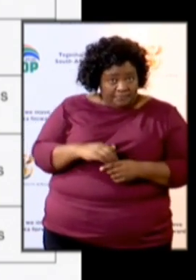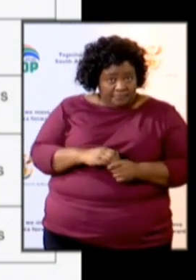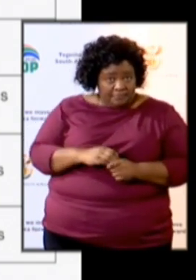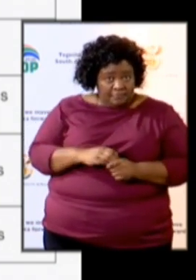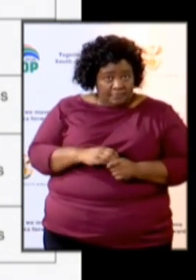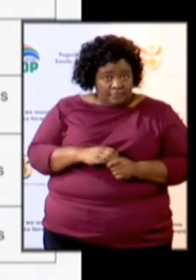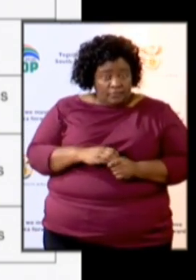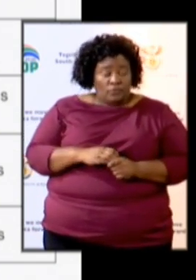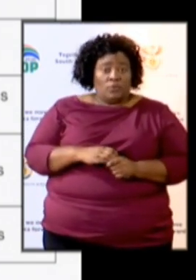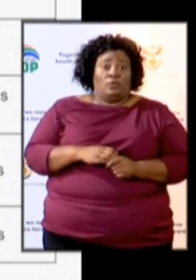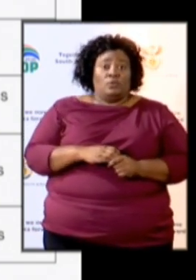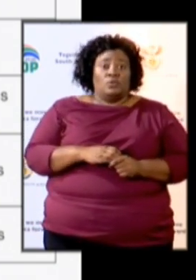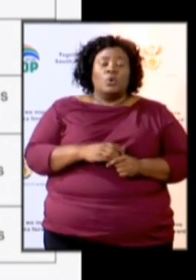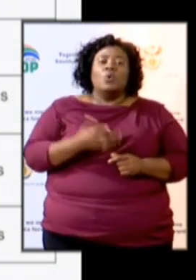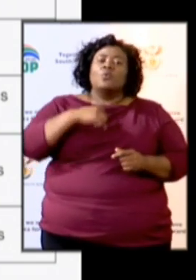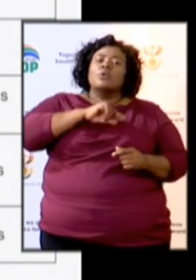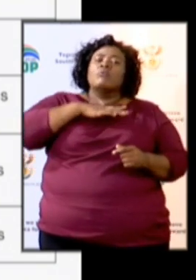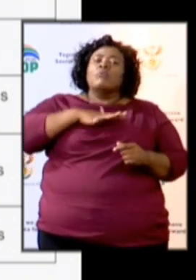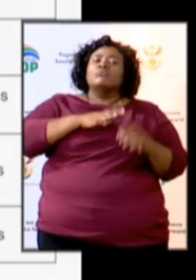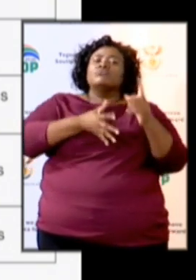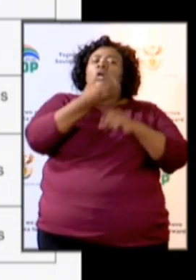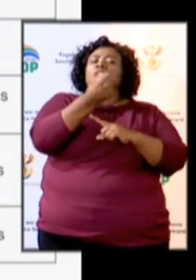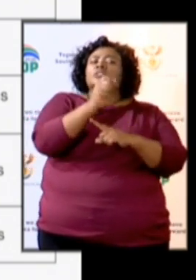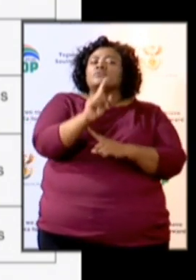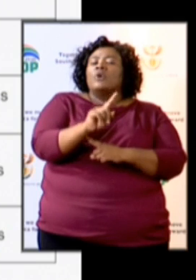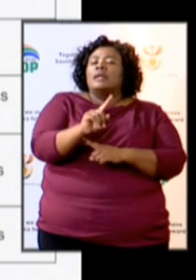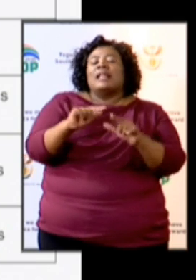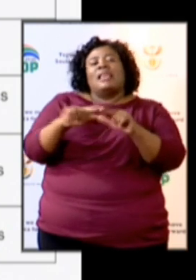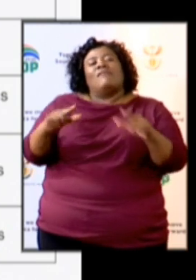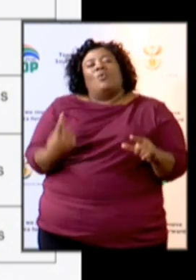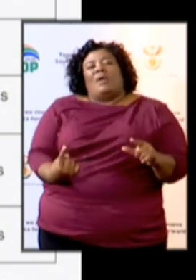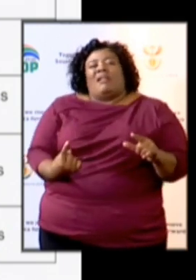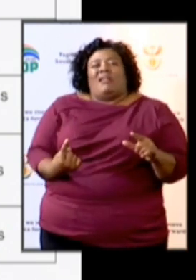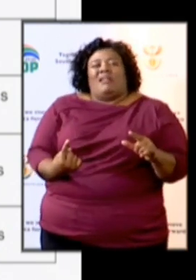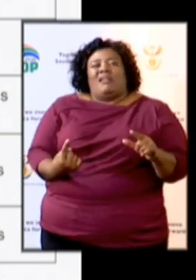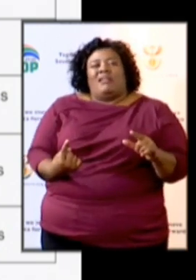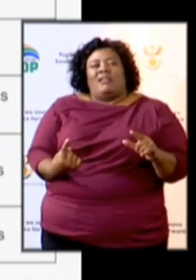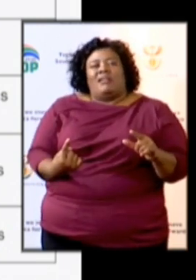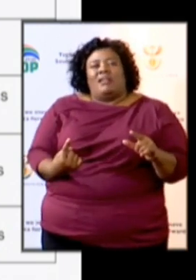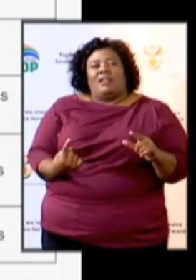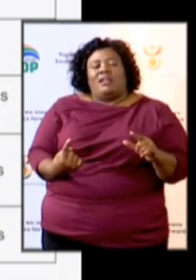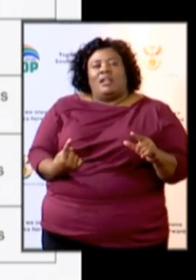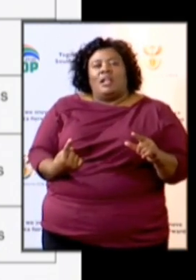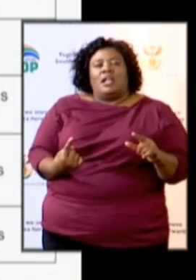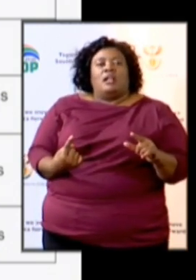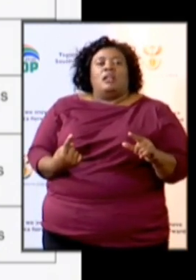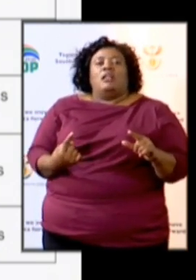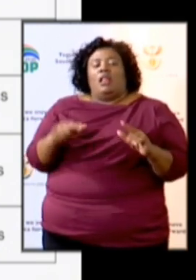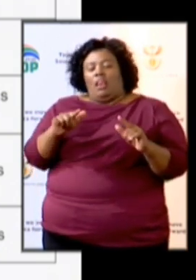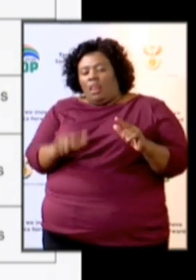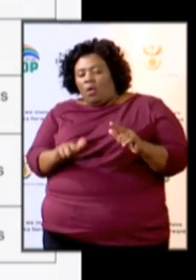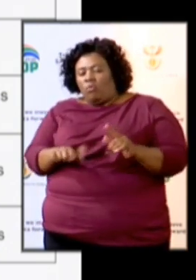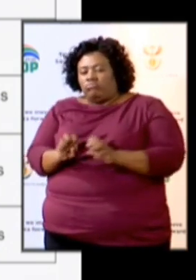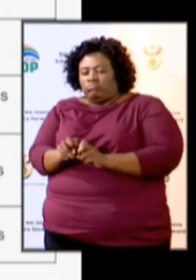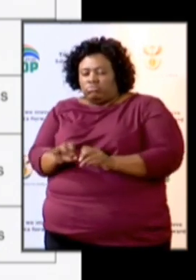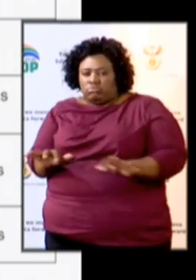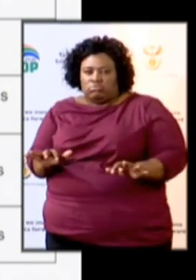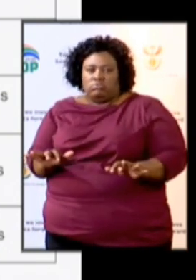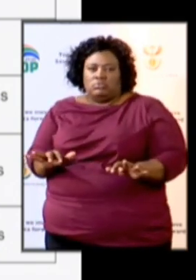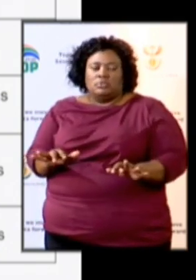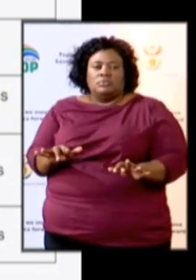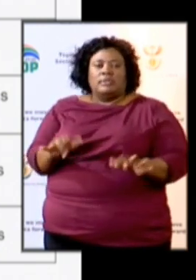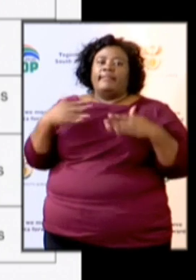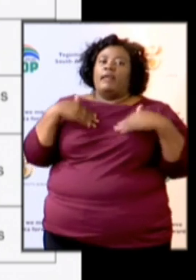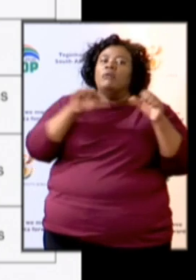So where we want to be really is level one, where there is low spread and high